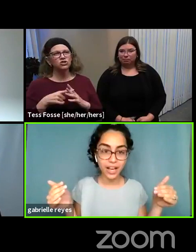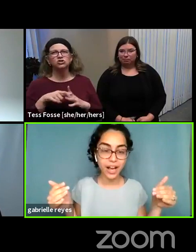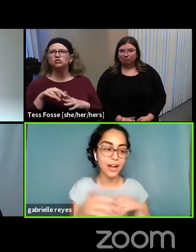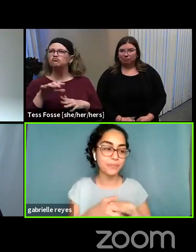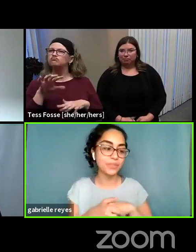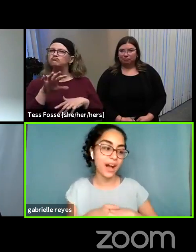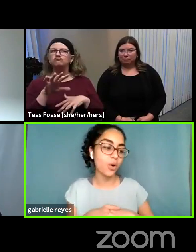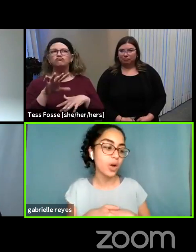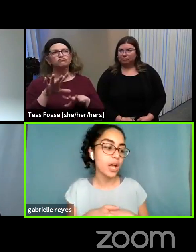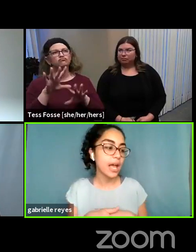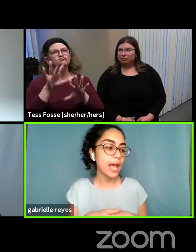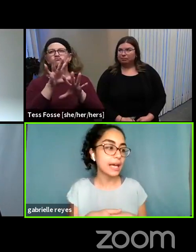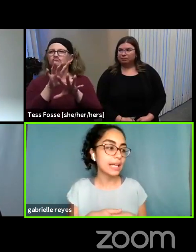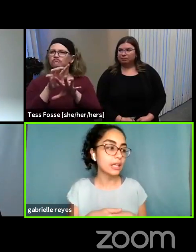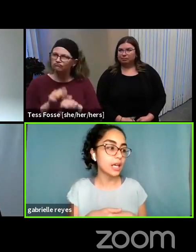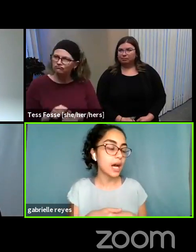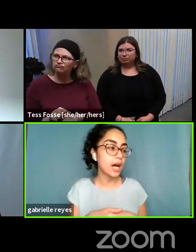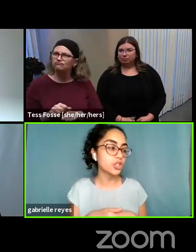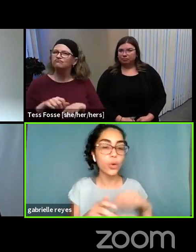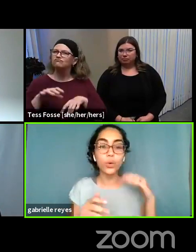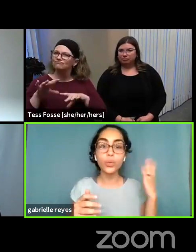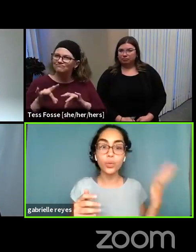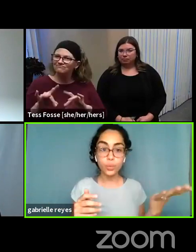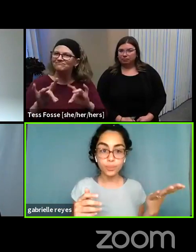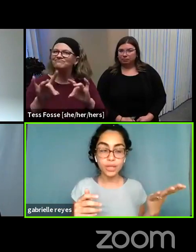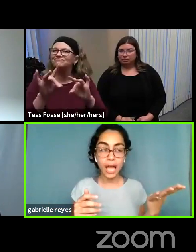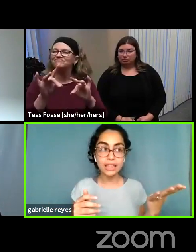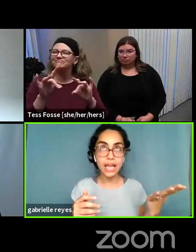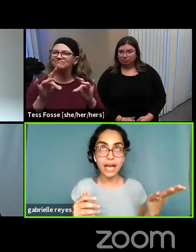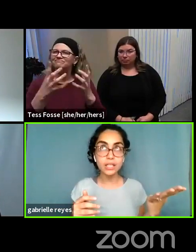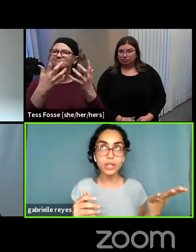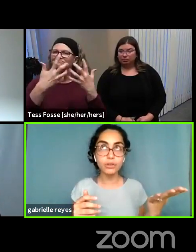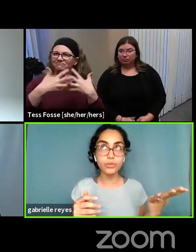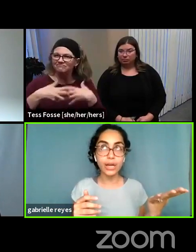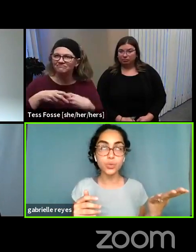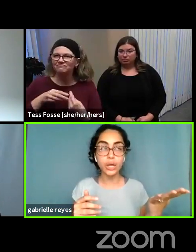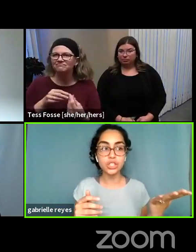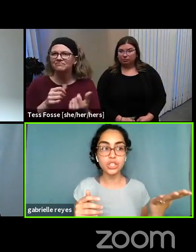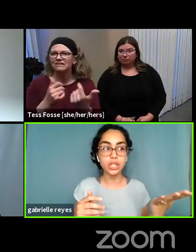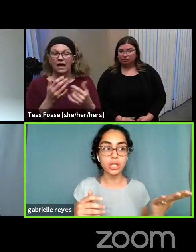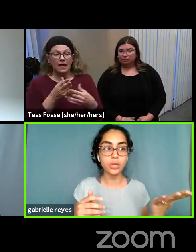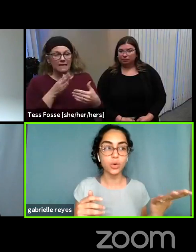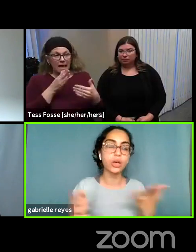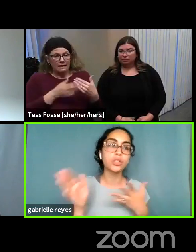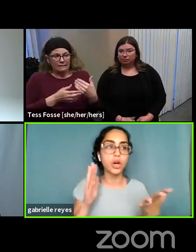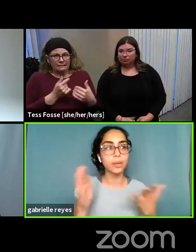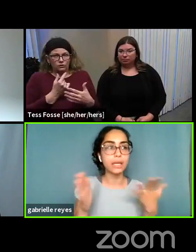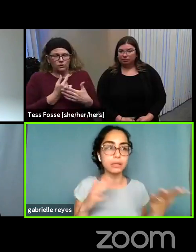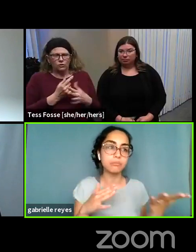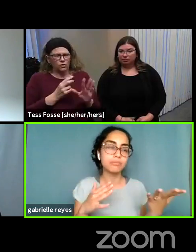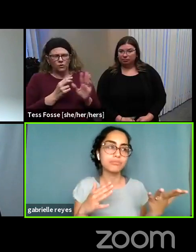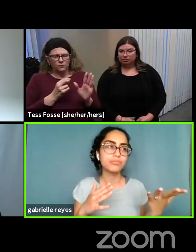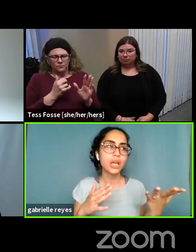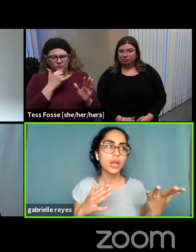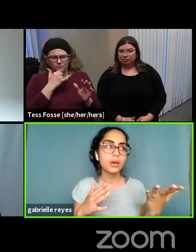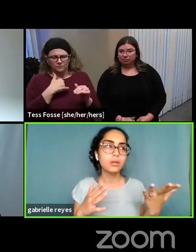of it now. And so at the end of graduation, or